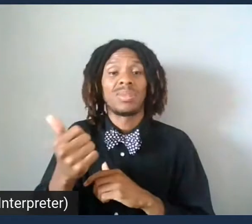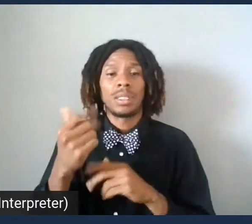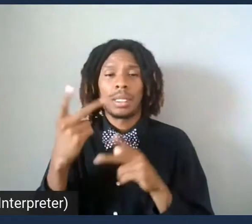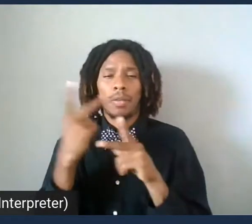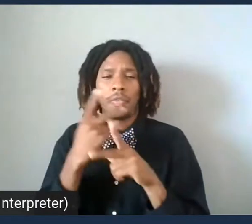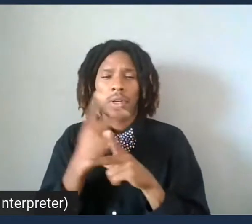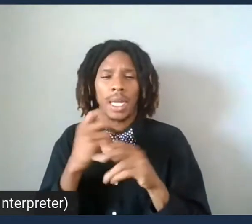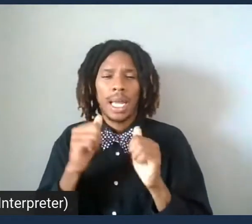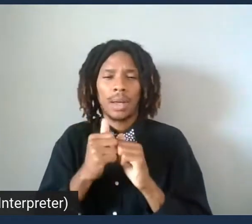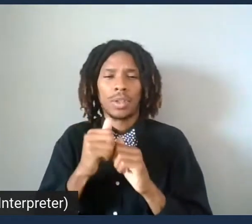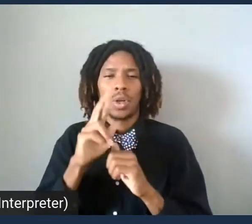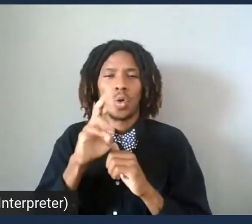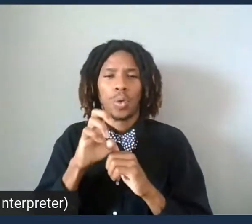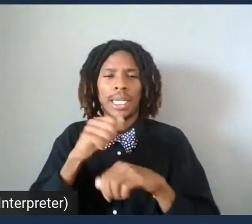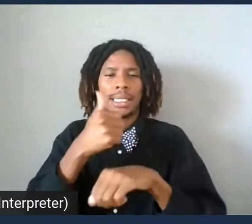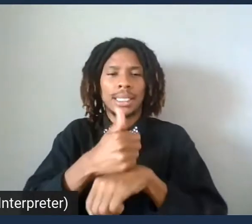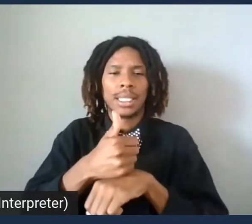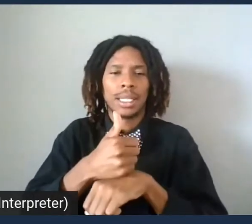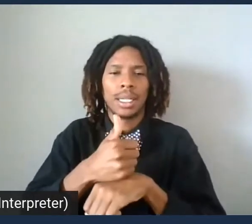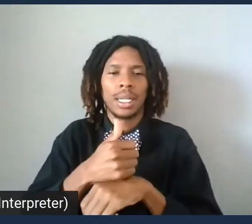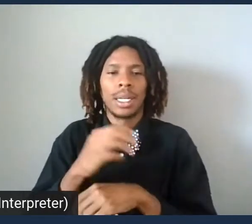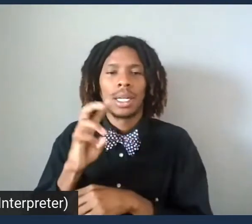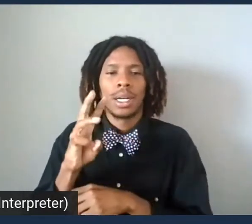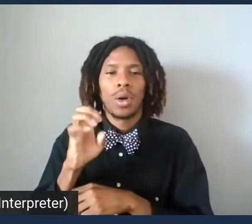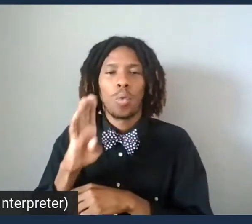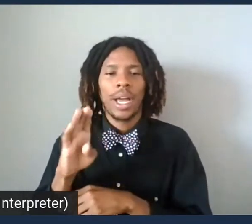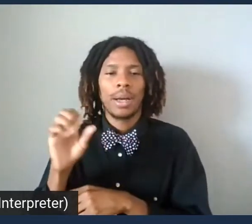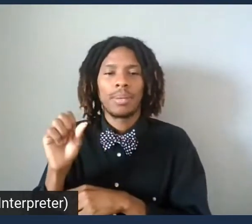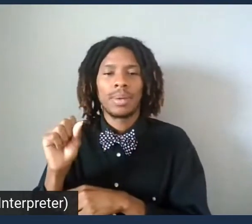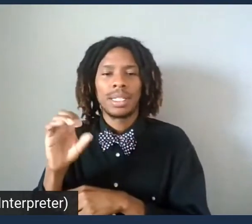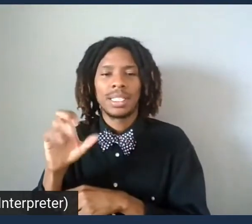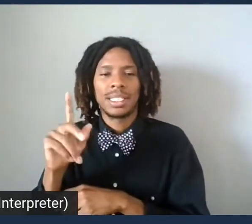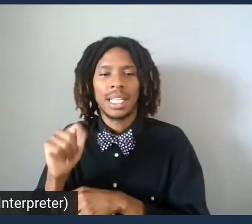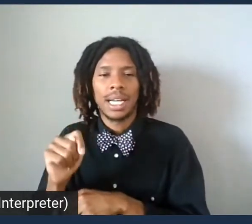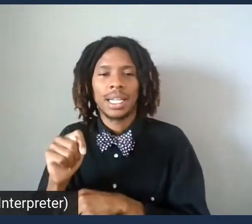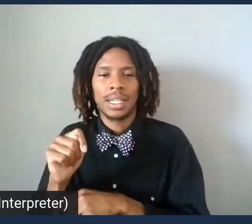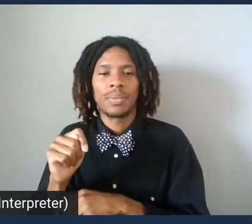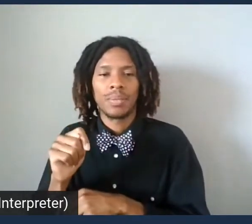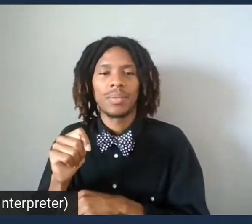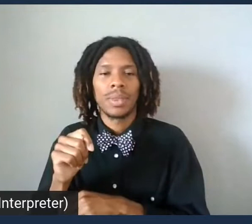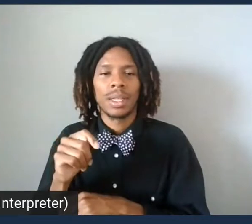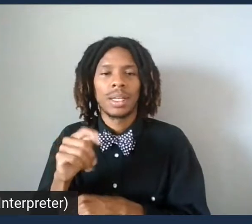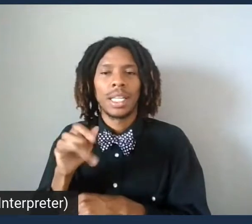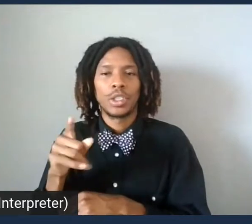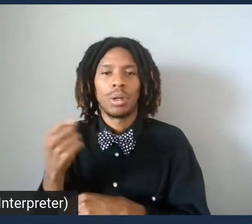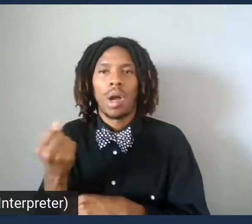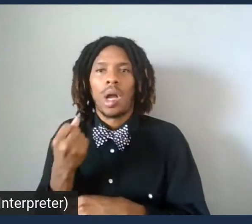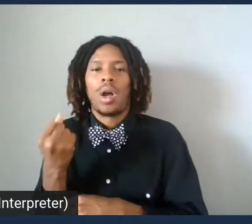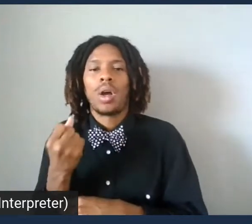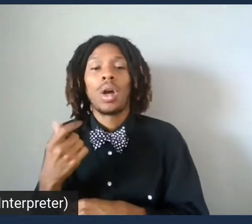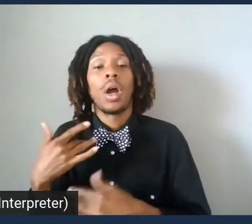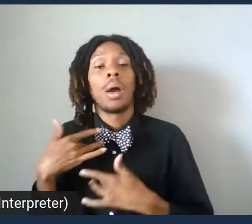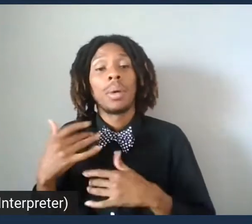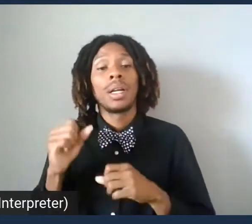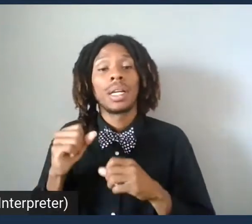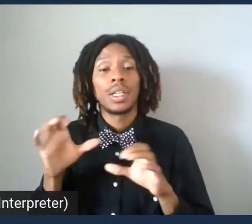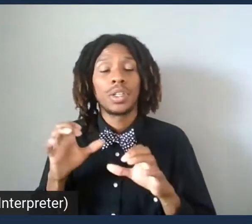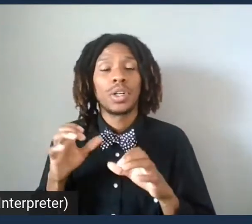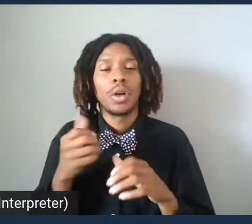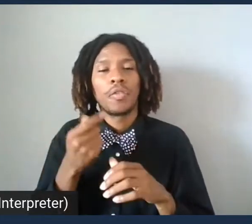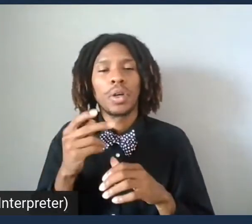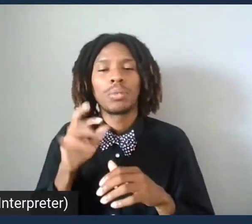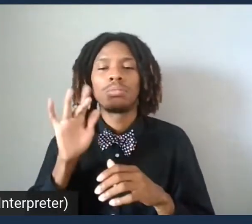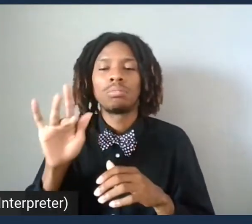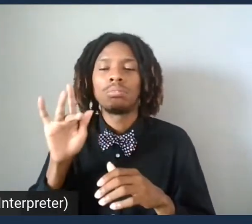out a way to reset the WebSocket connections that your clients are still hanging on to. Usually we can do like TCP resets to all